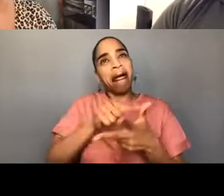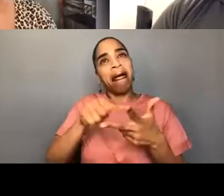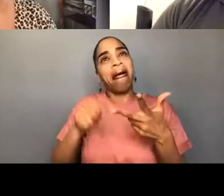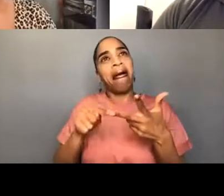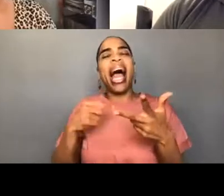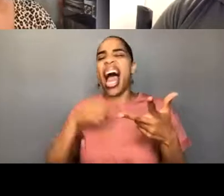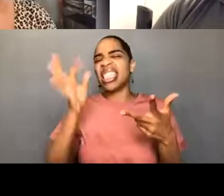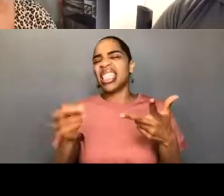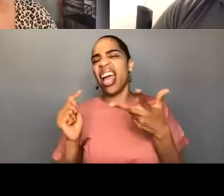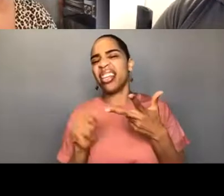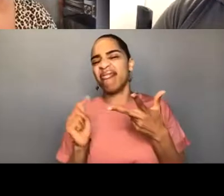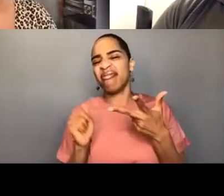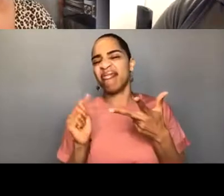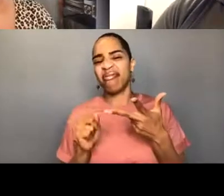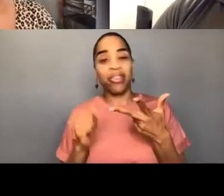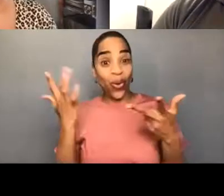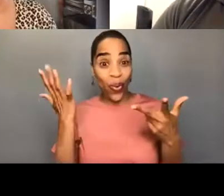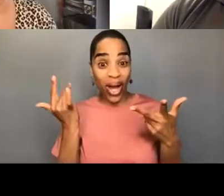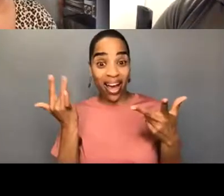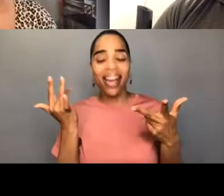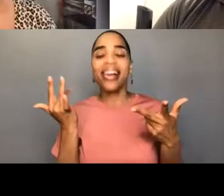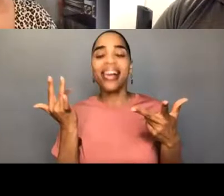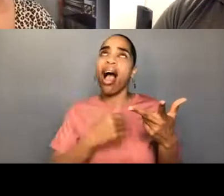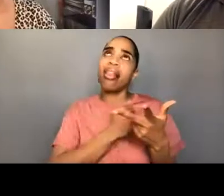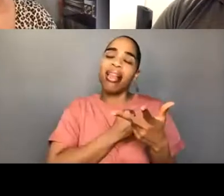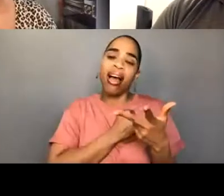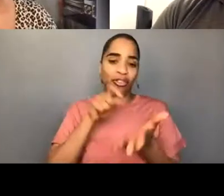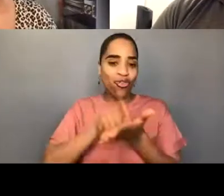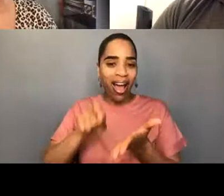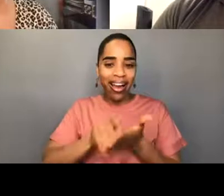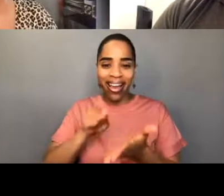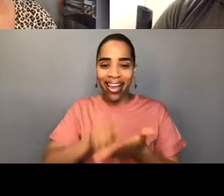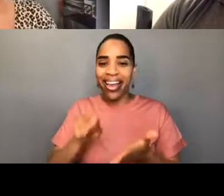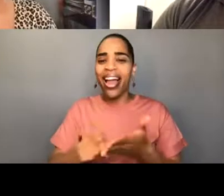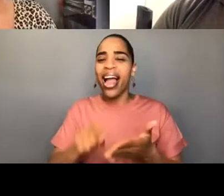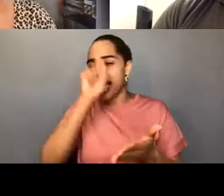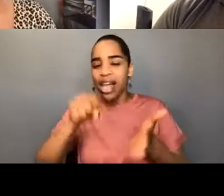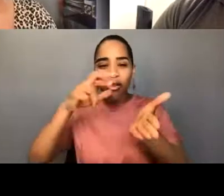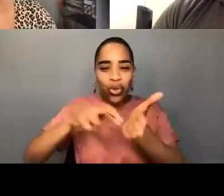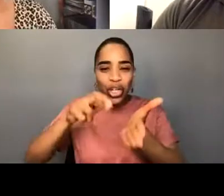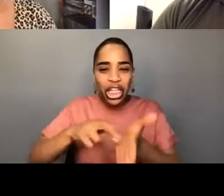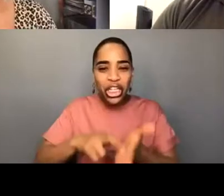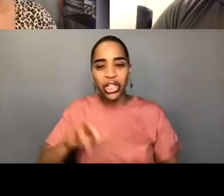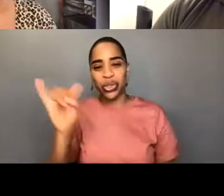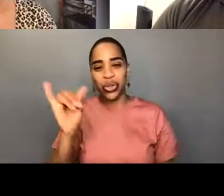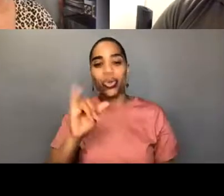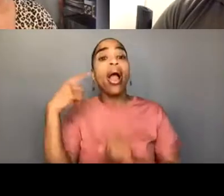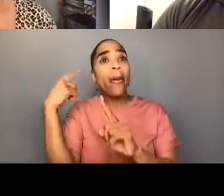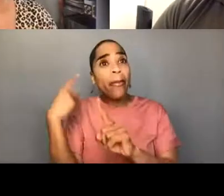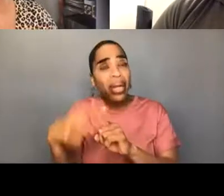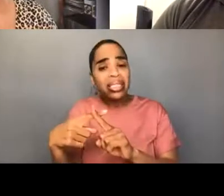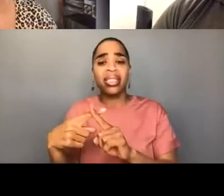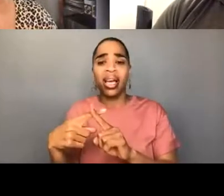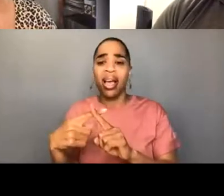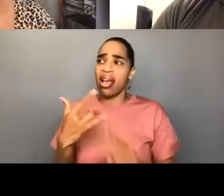chose journalism because I loved writing. I loved the research aspect of it, but also really